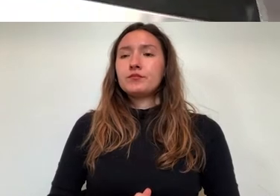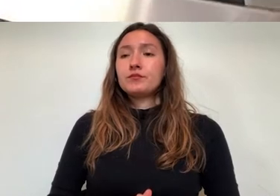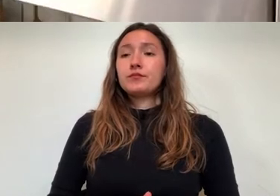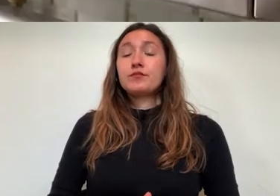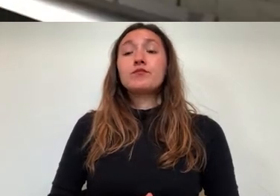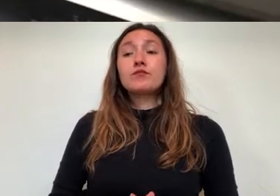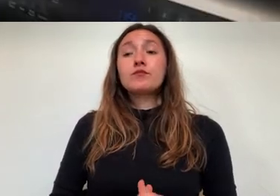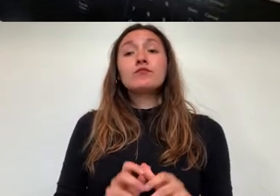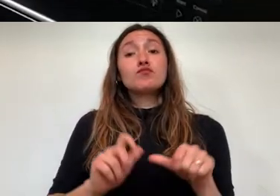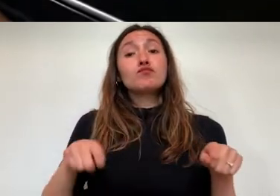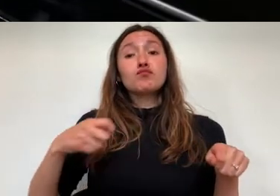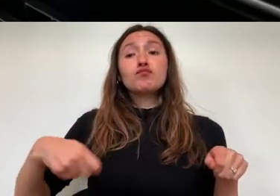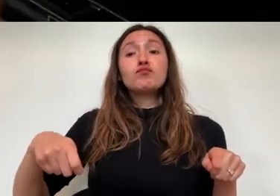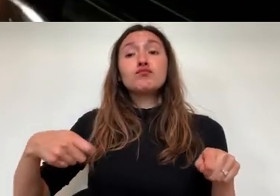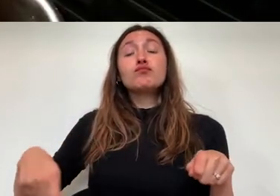you get your roux.